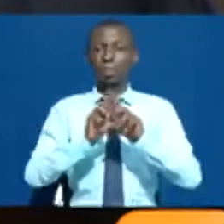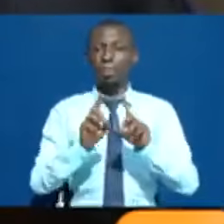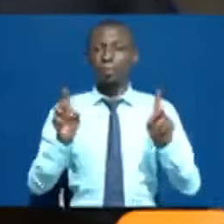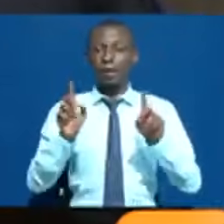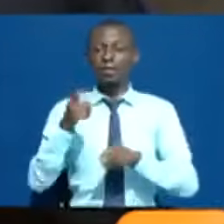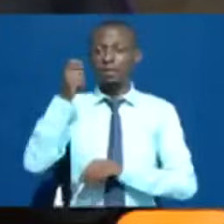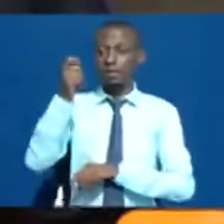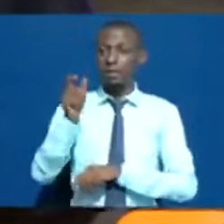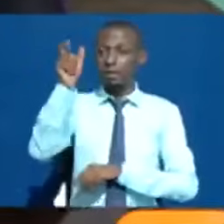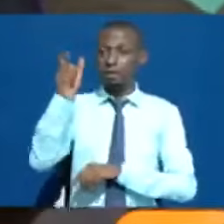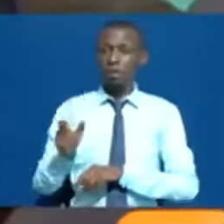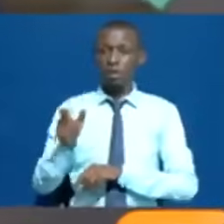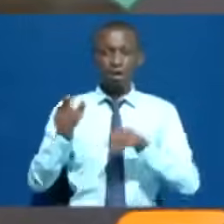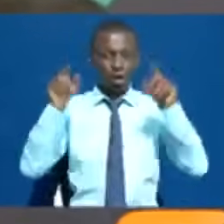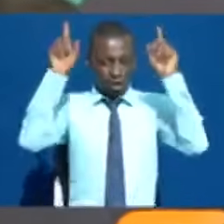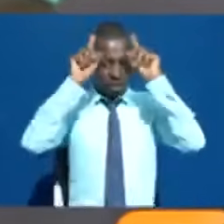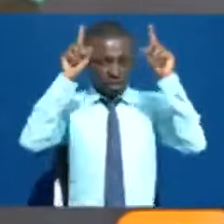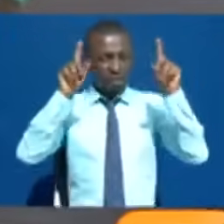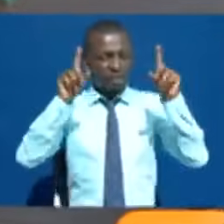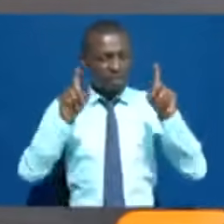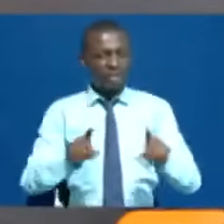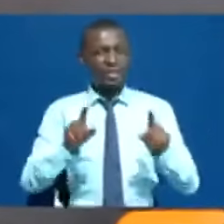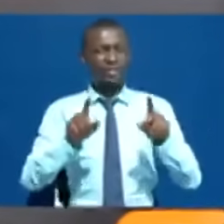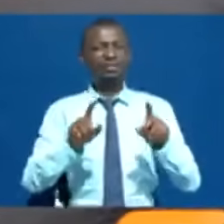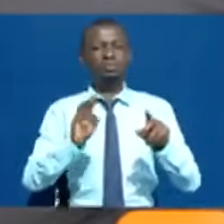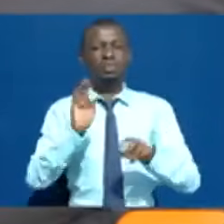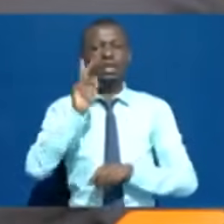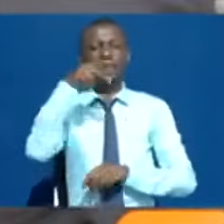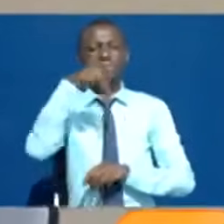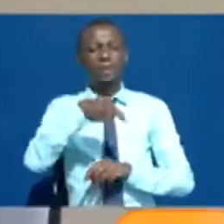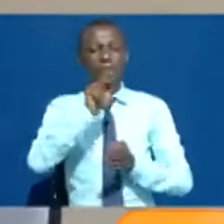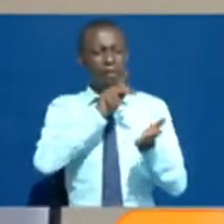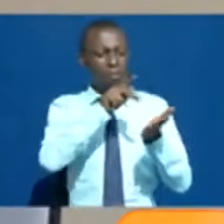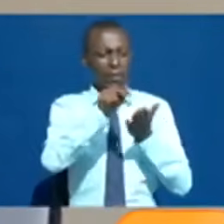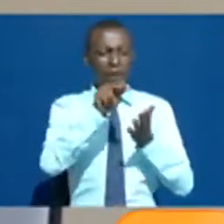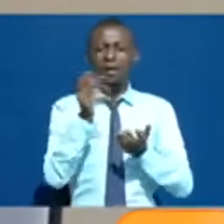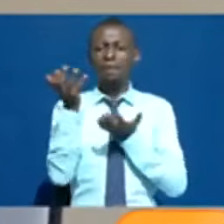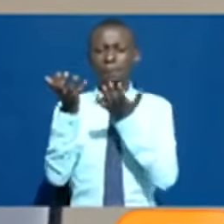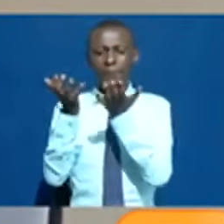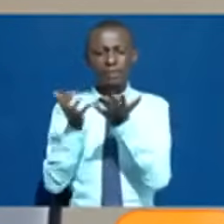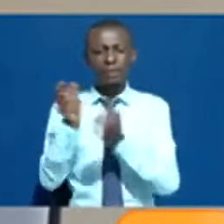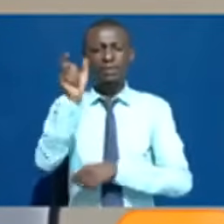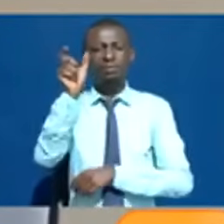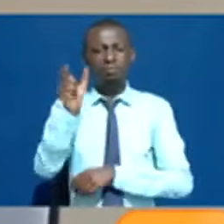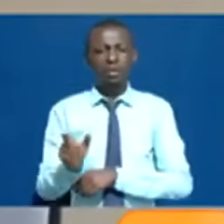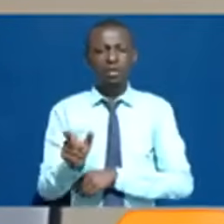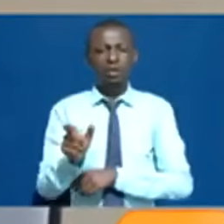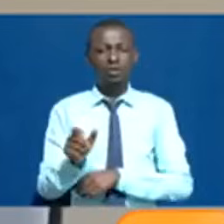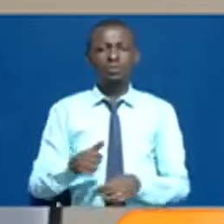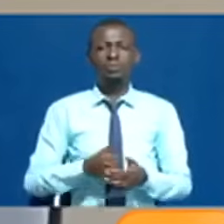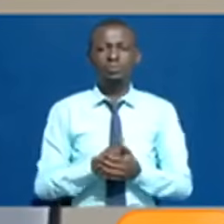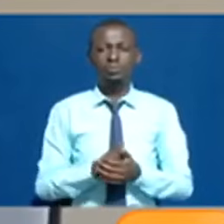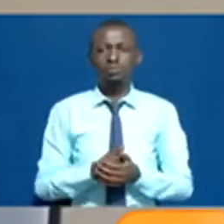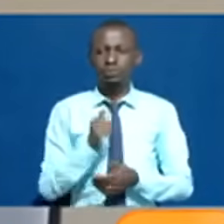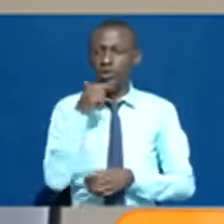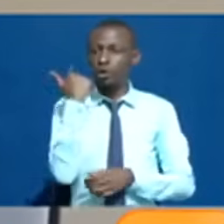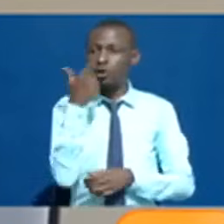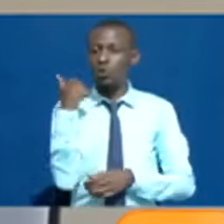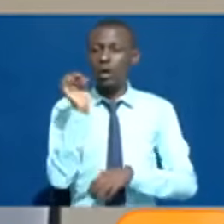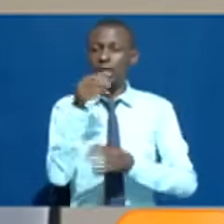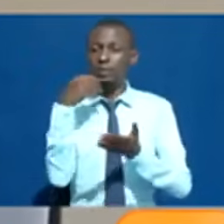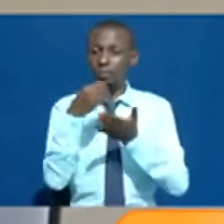Kiama ruled in favor of the claimant and ordered the MP to pay up. Judgment is hereby entered in favor of the claimant as against the